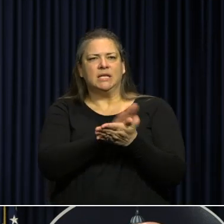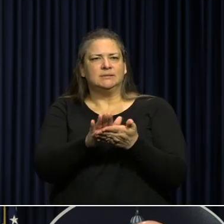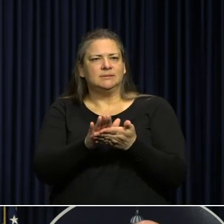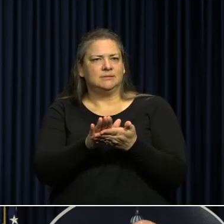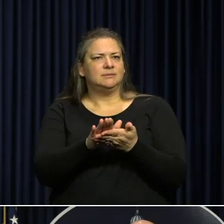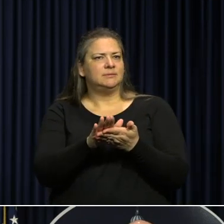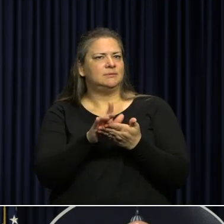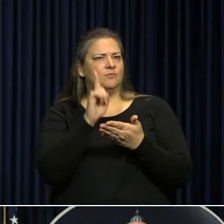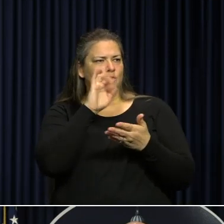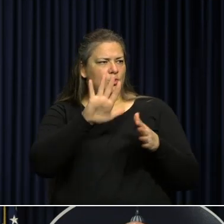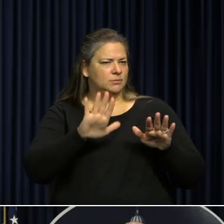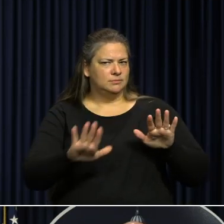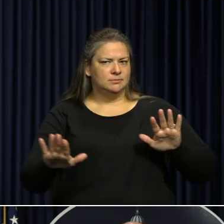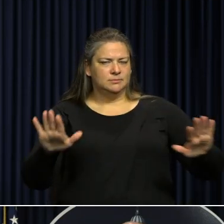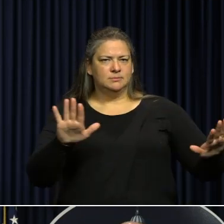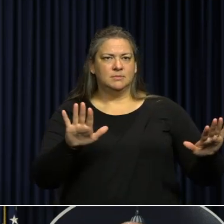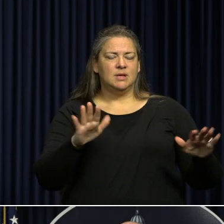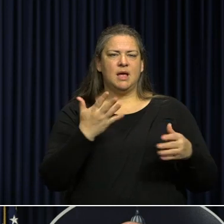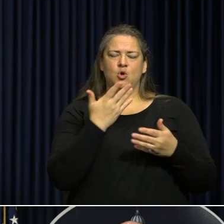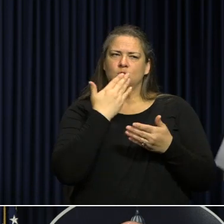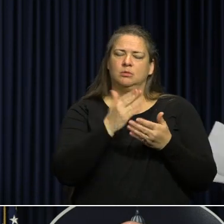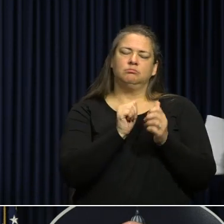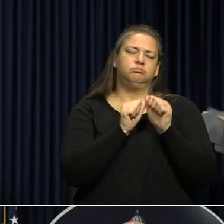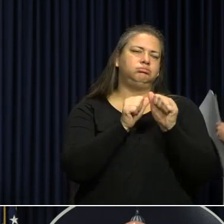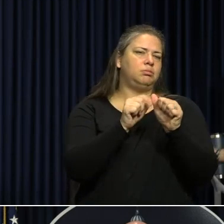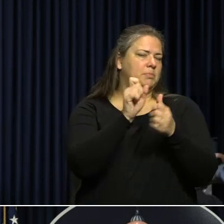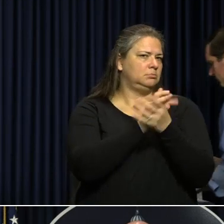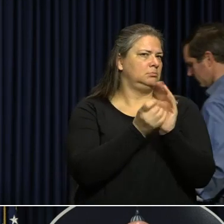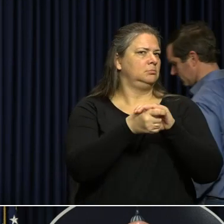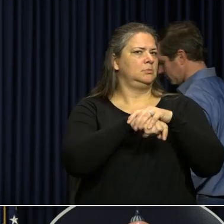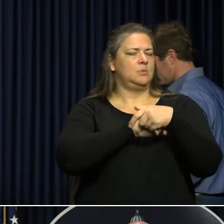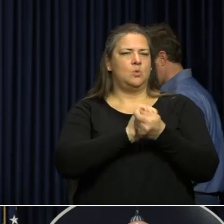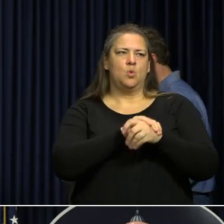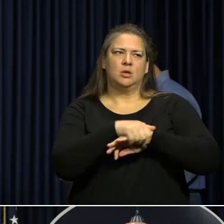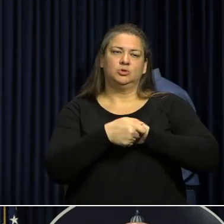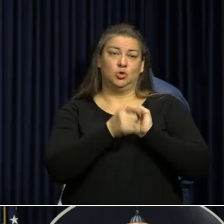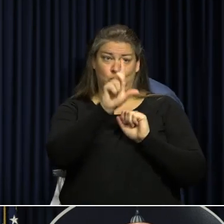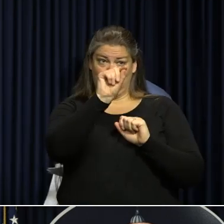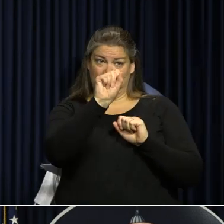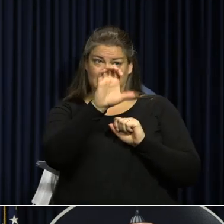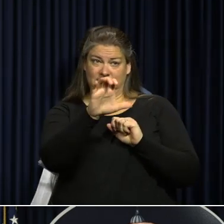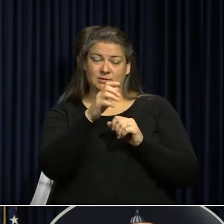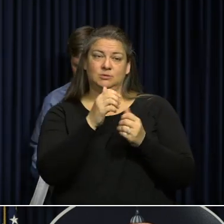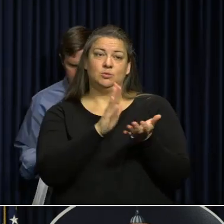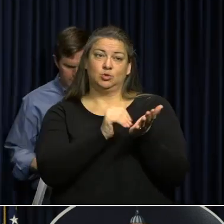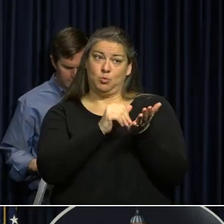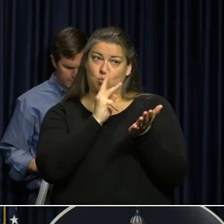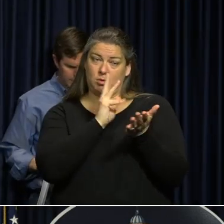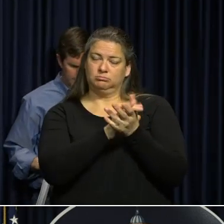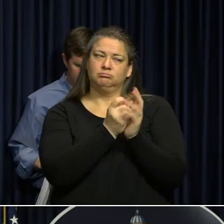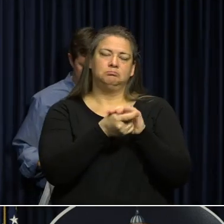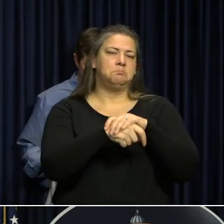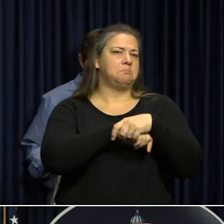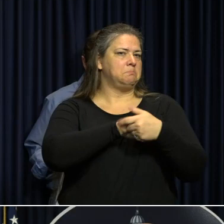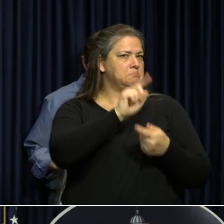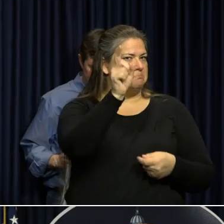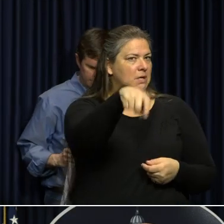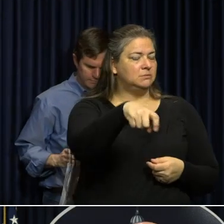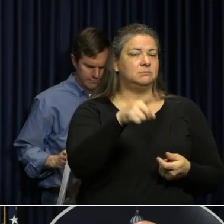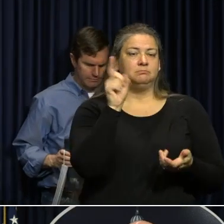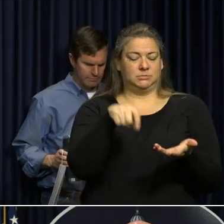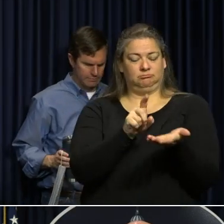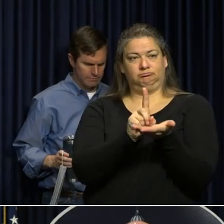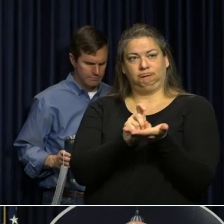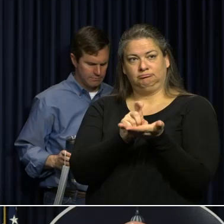surfaces. Persistent hand hygiene has to continue. The washing your hands for 20 seconds with soap and water and using hand sanitizer.